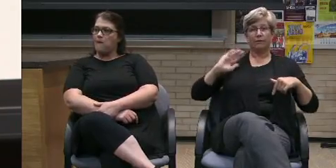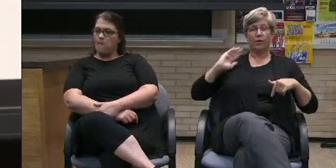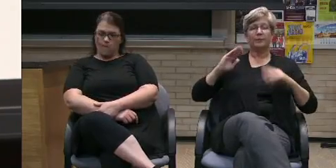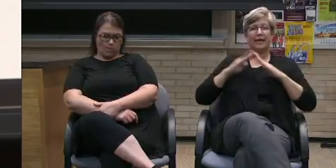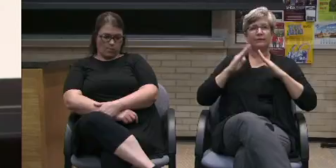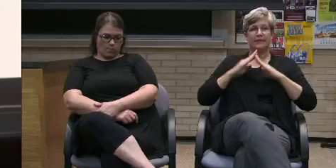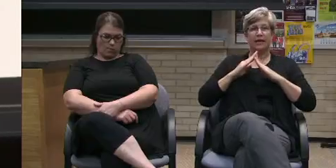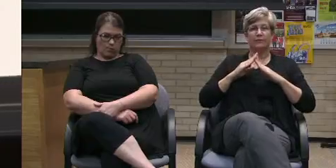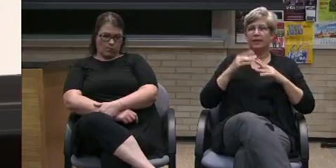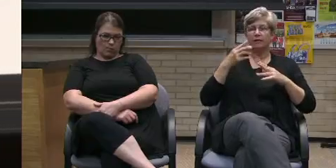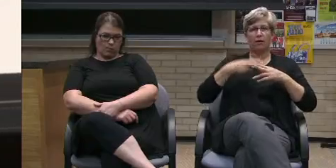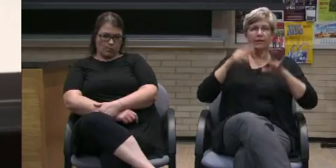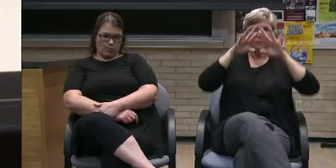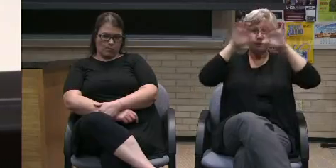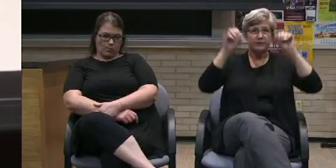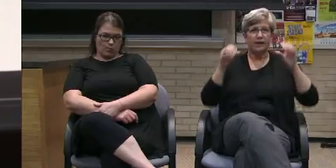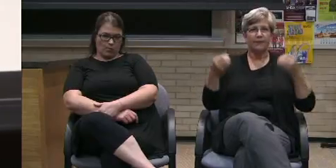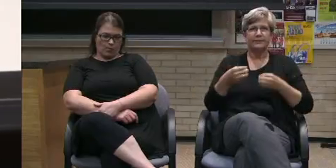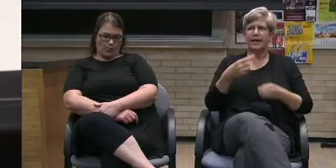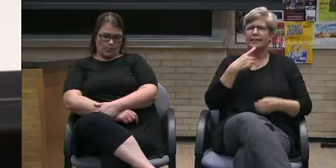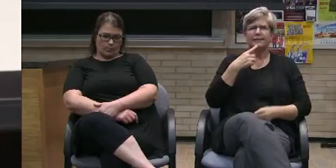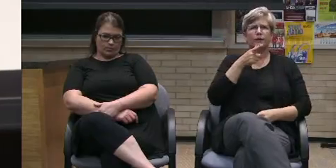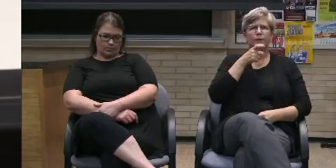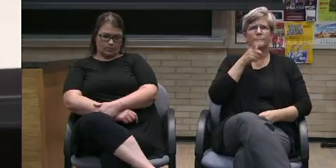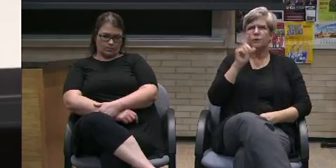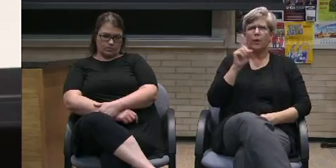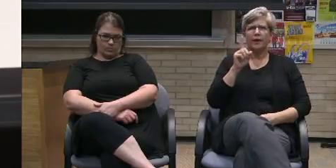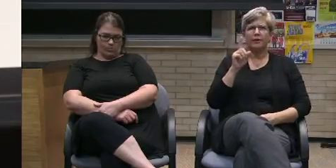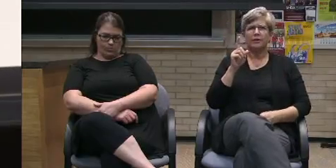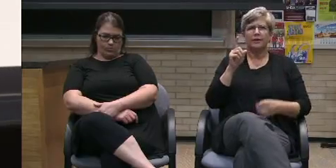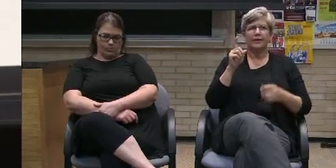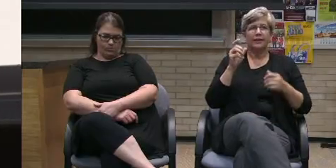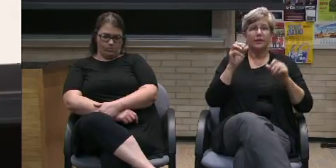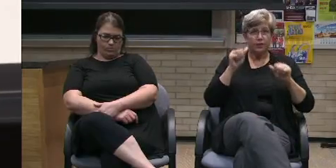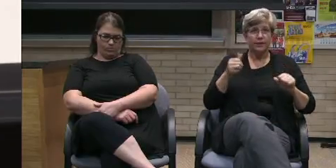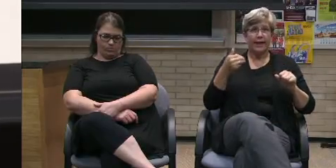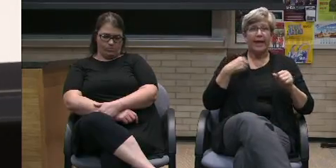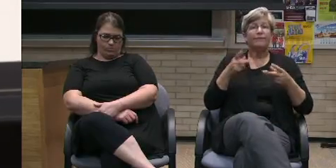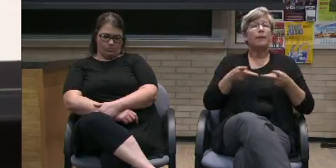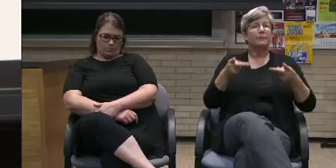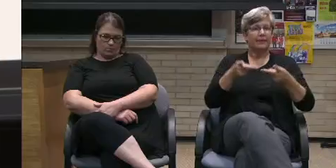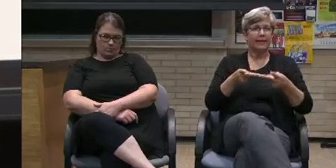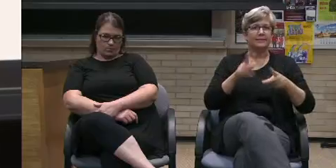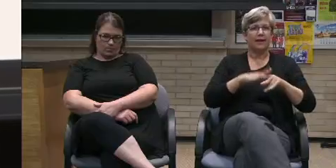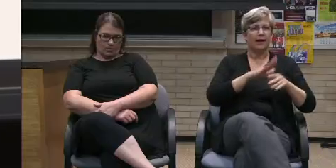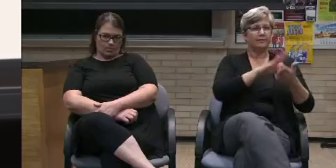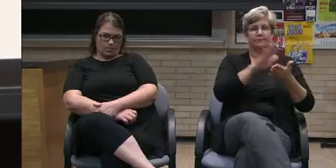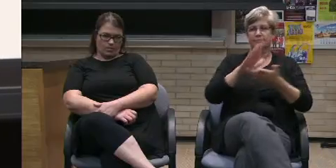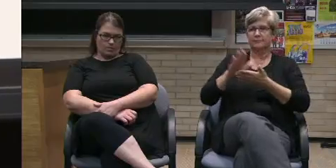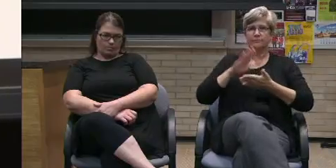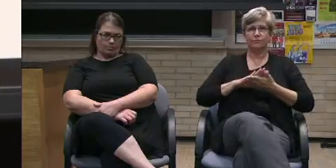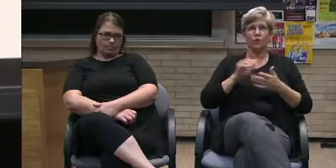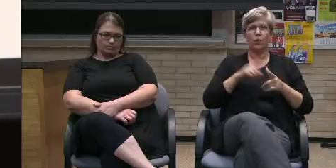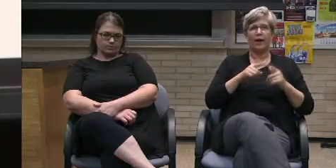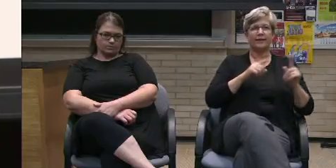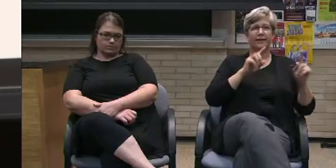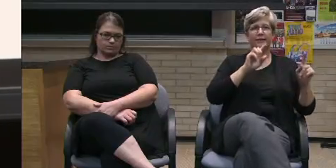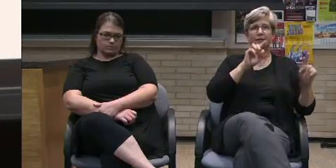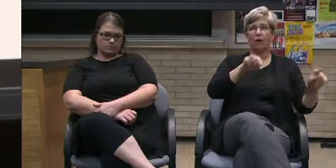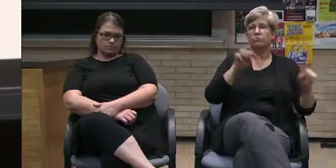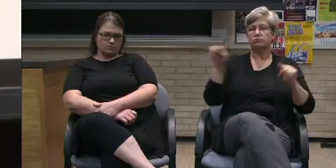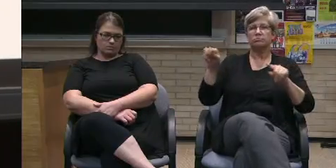was like, so who's where, and would there be an office where you could land similarly at each campus? Because you do have to land. You can't sit out